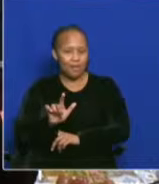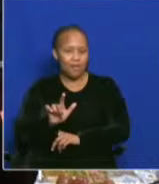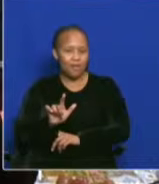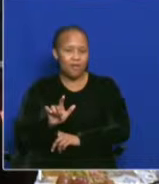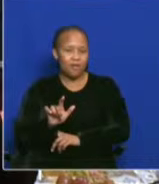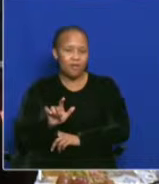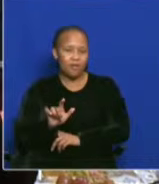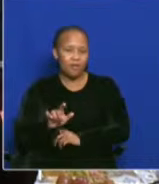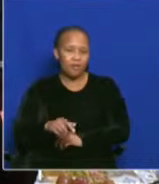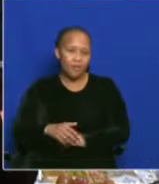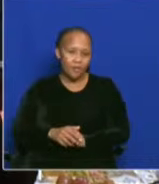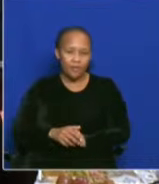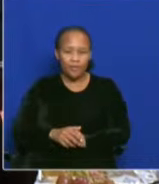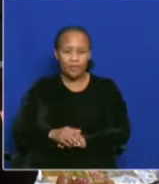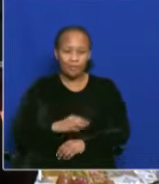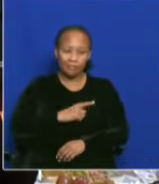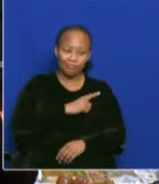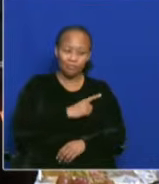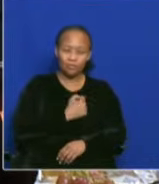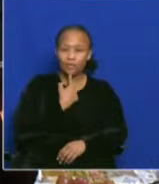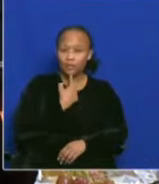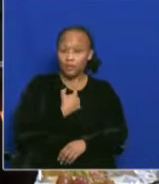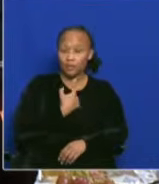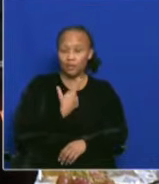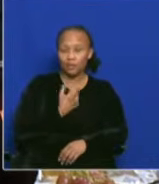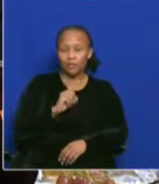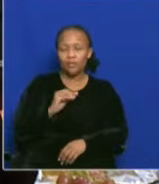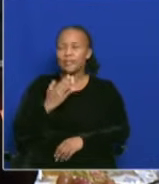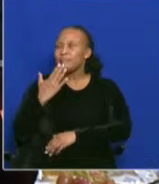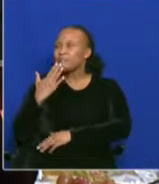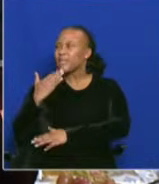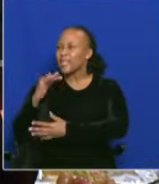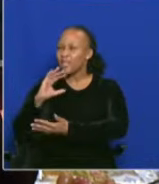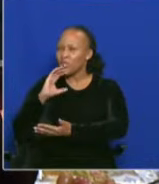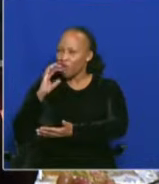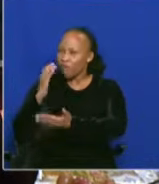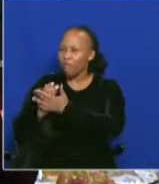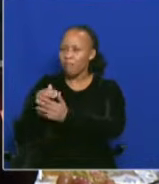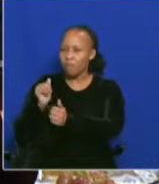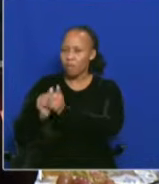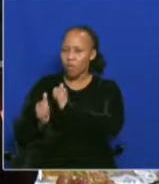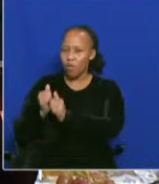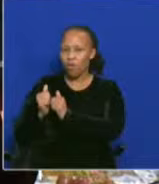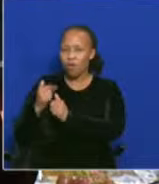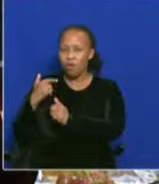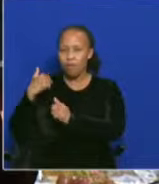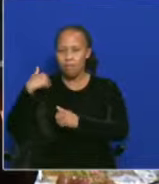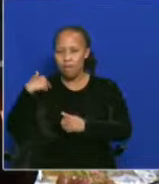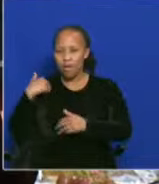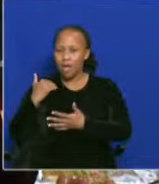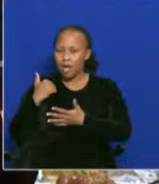Mr. Sayed says, please confirm, Brew, I'm sitting with Josie.